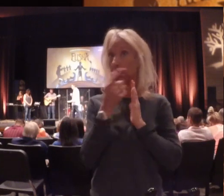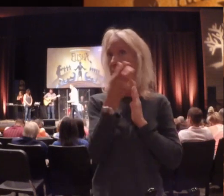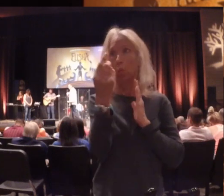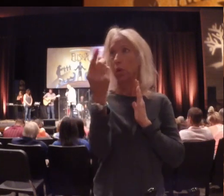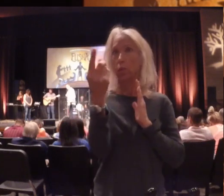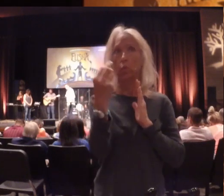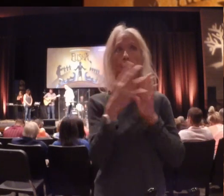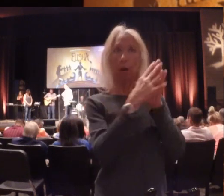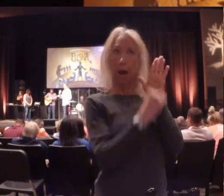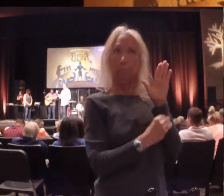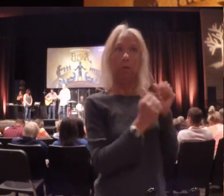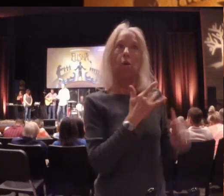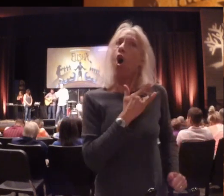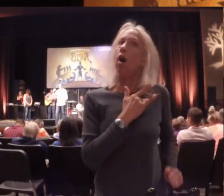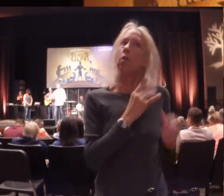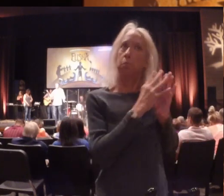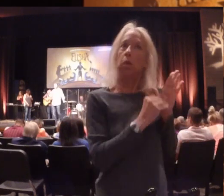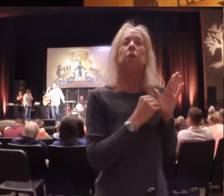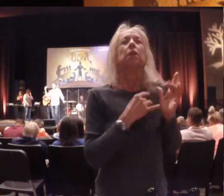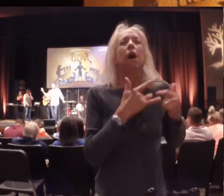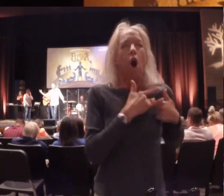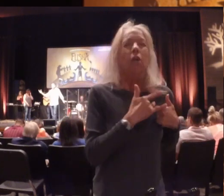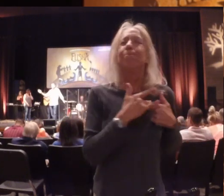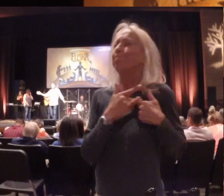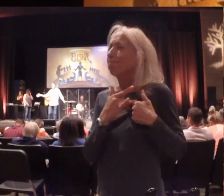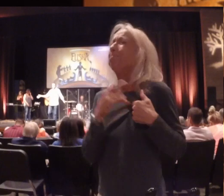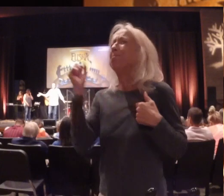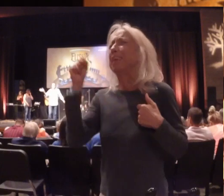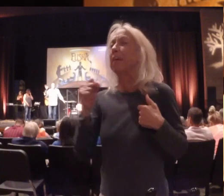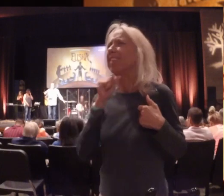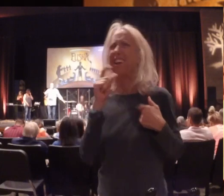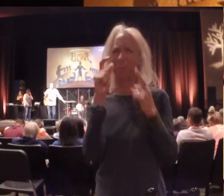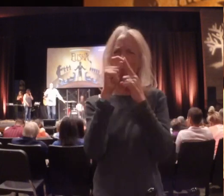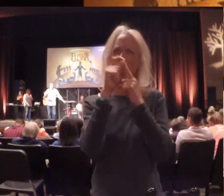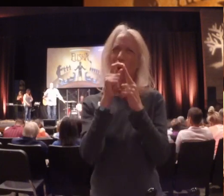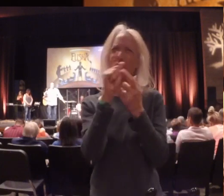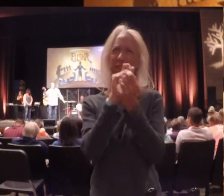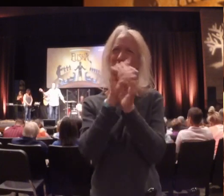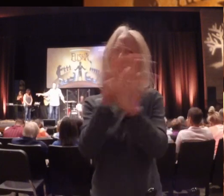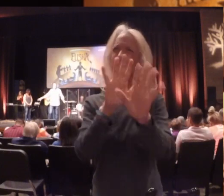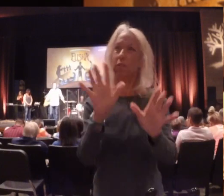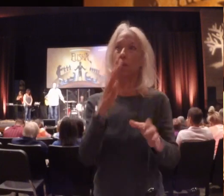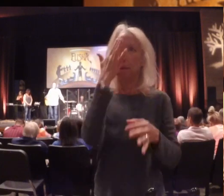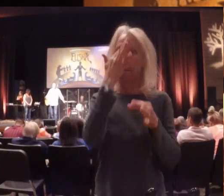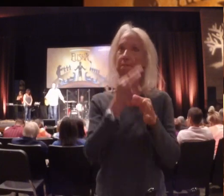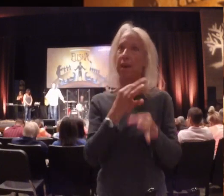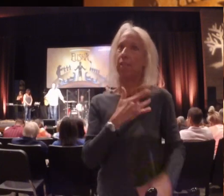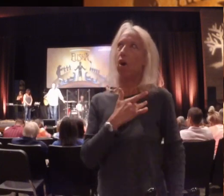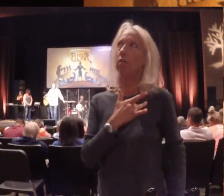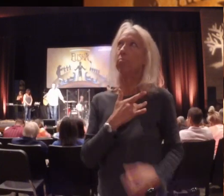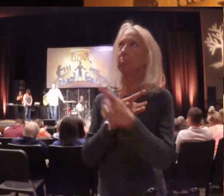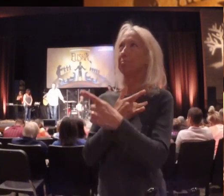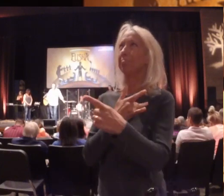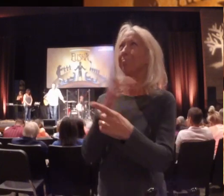prayer. What you need to do is just say this prayer from your heart to God's heart to finally surrender to him. It's not the prayer that's going to save you.